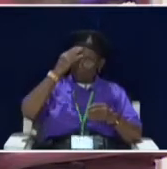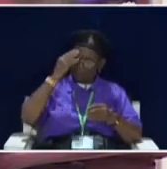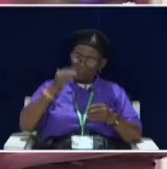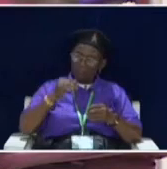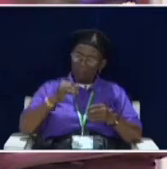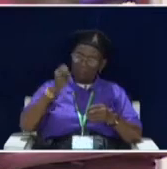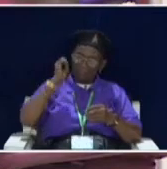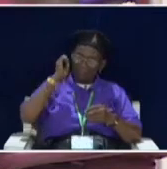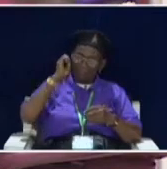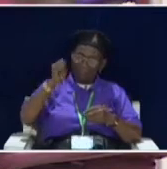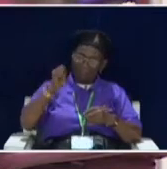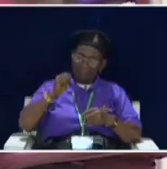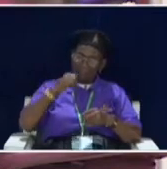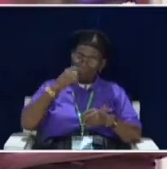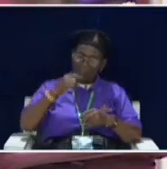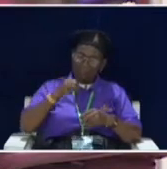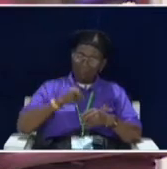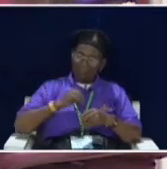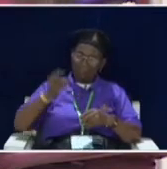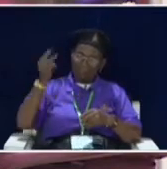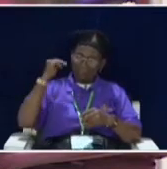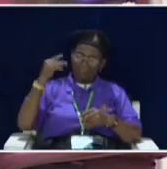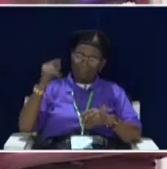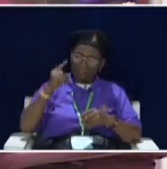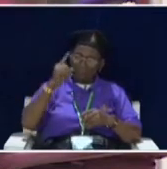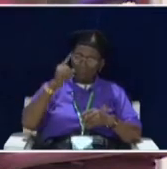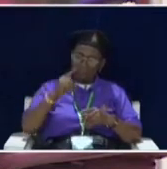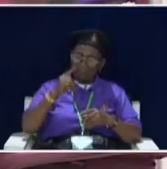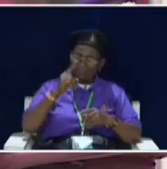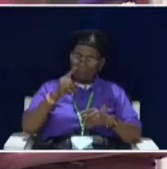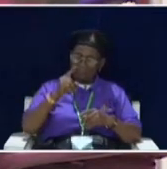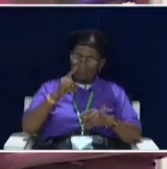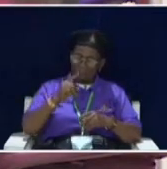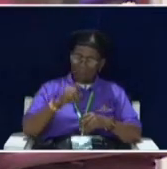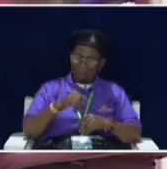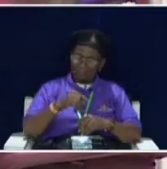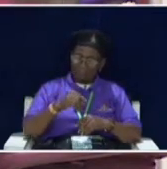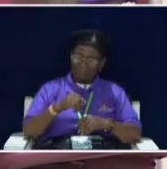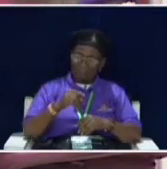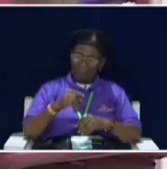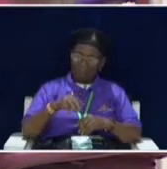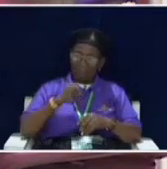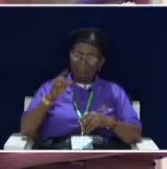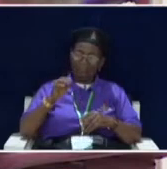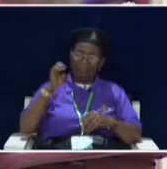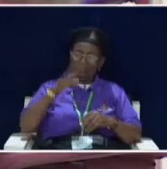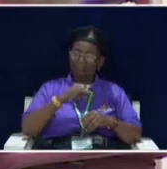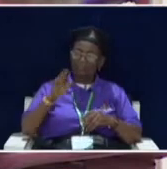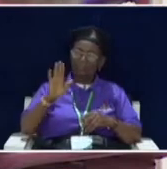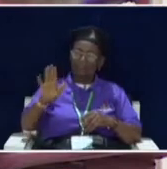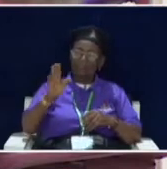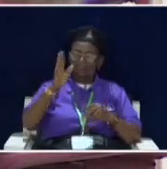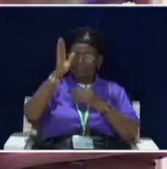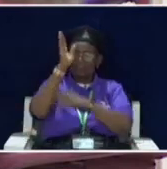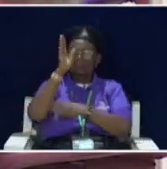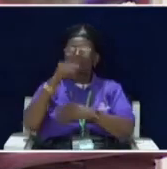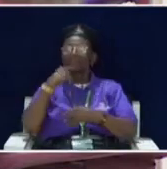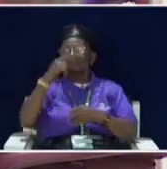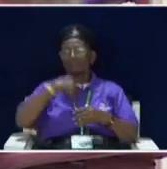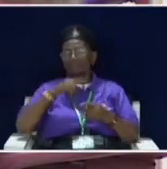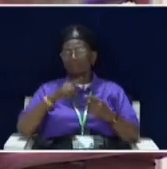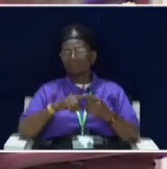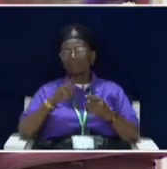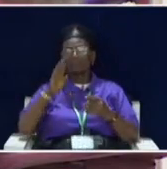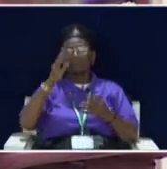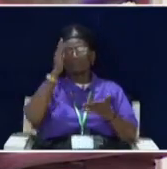mo ń sọkún lèsí. And your God told me to stop weeping. Tí Ọlọ́run rẹ wá sọ fún mi pé kí n dákẹ́ kún. She said, "For